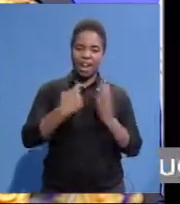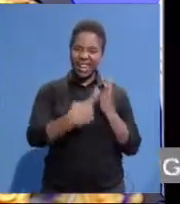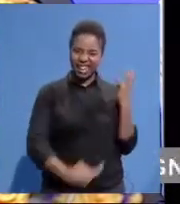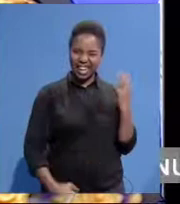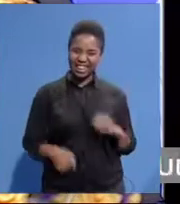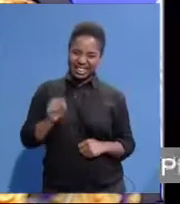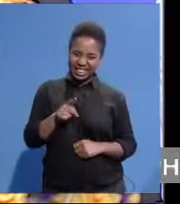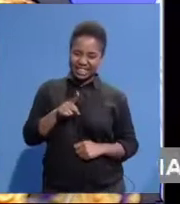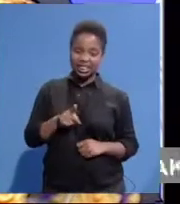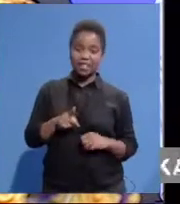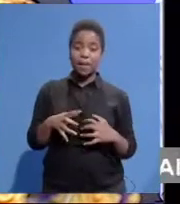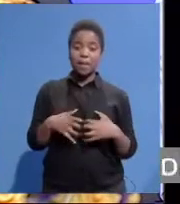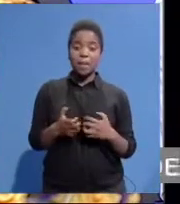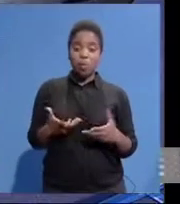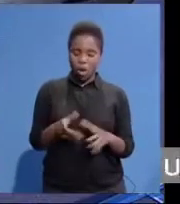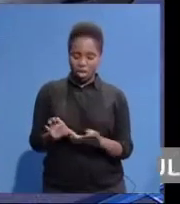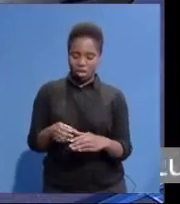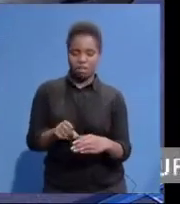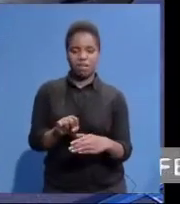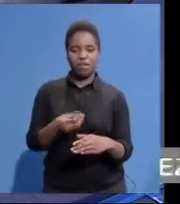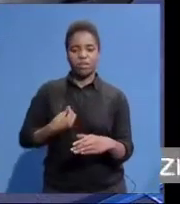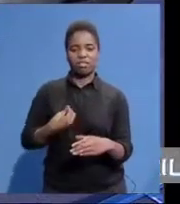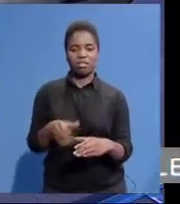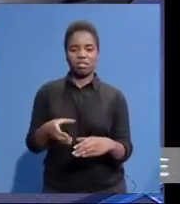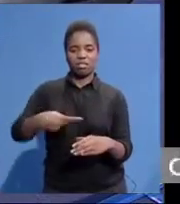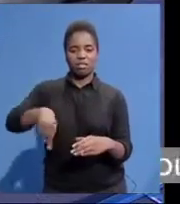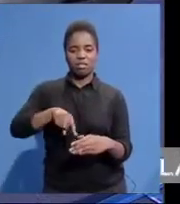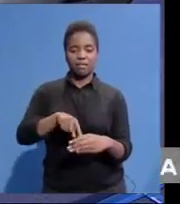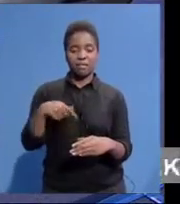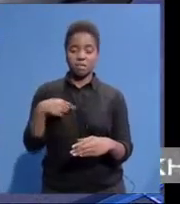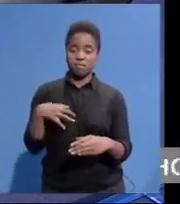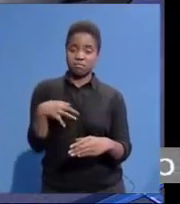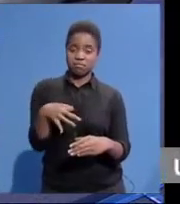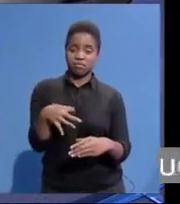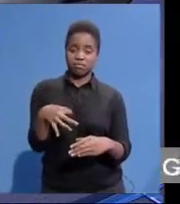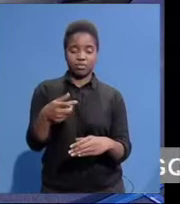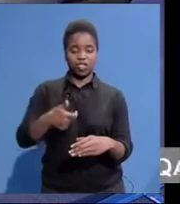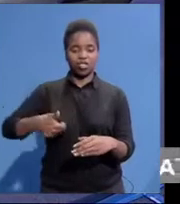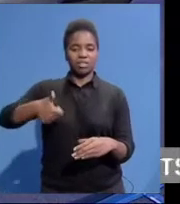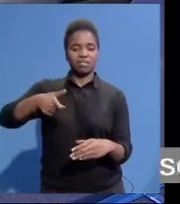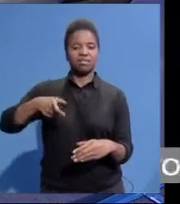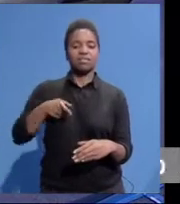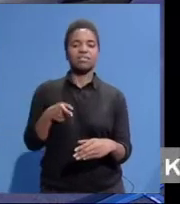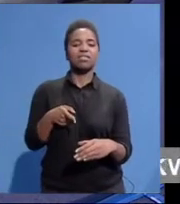role. You'll know that in the Defiance campaign, he became a volunteer-in-chief during the